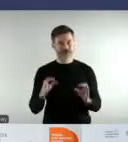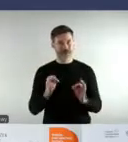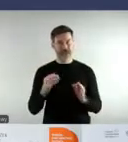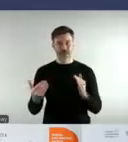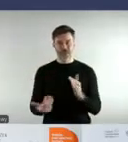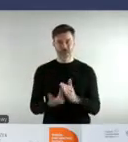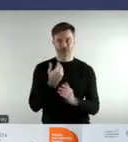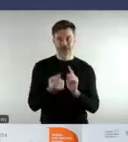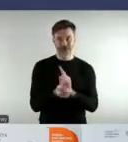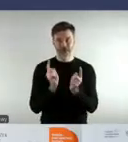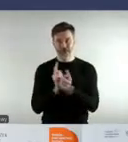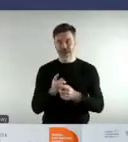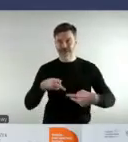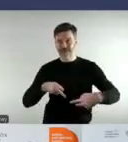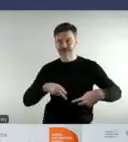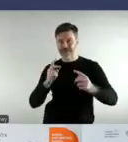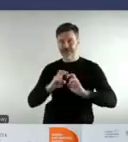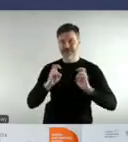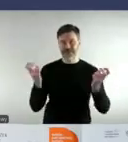Welcome to the next seminar